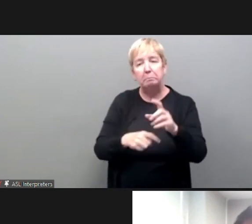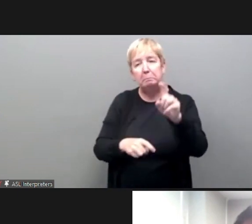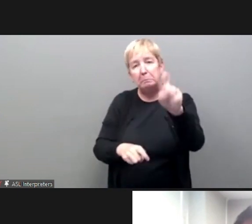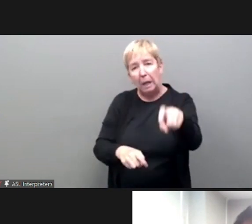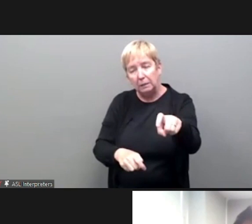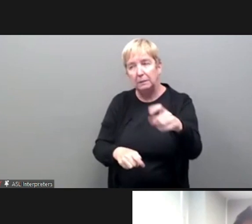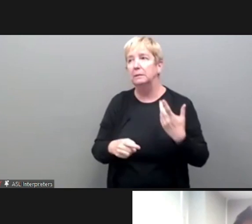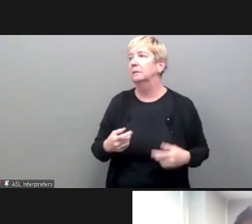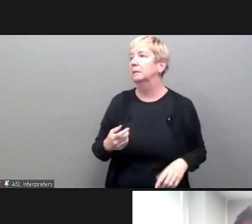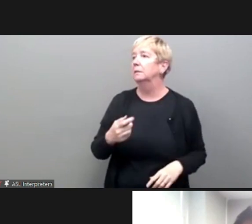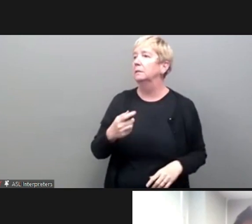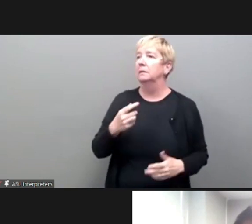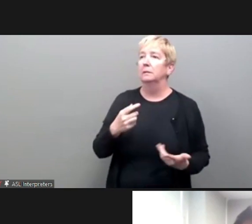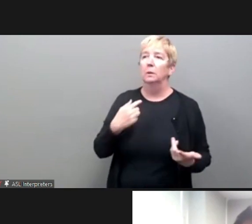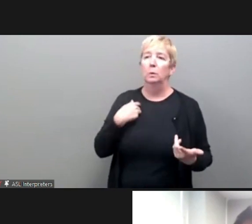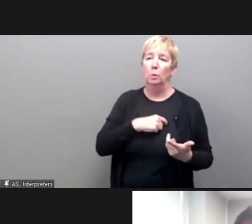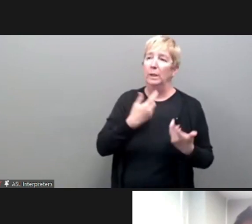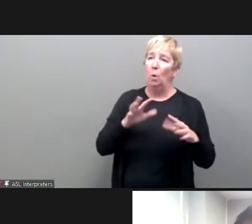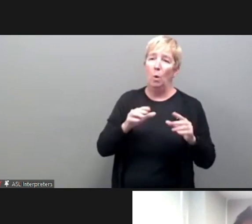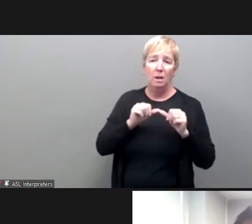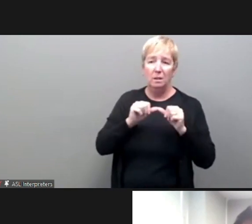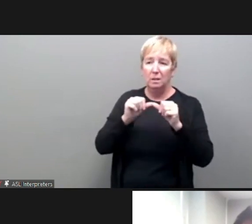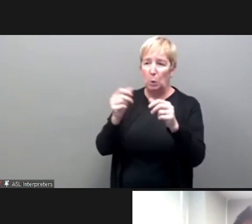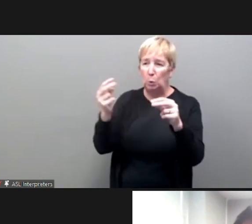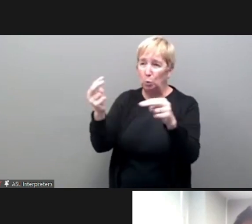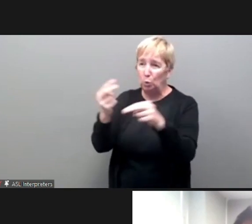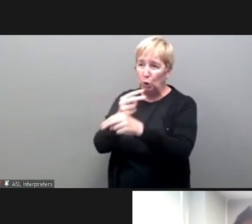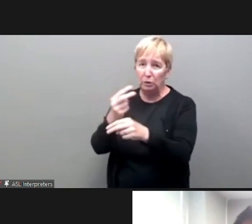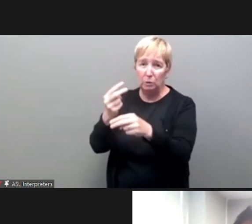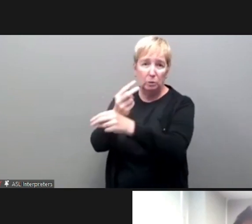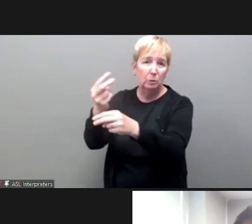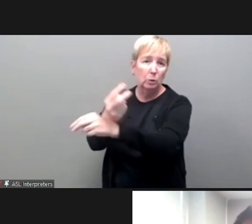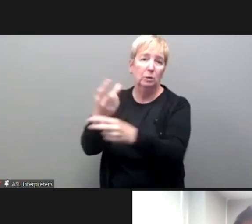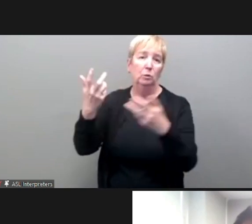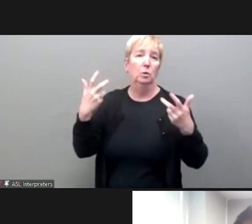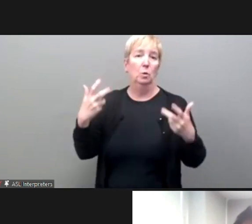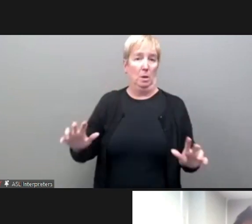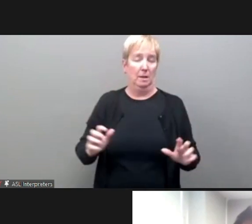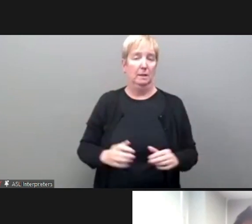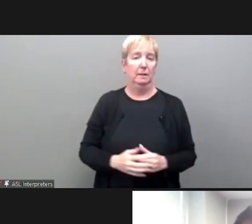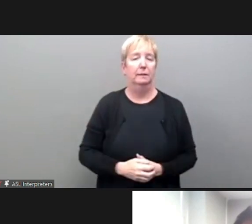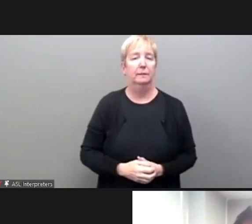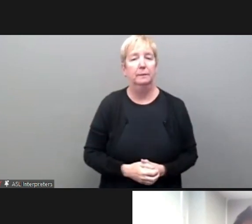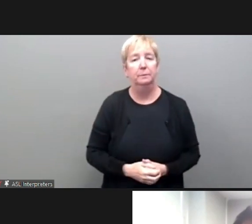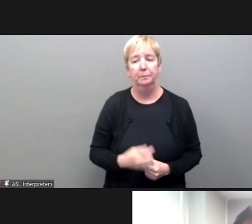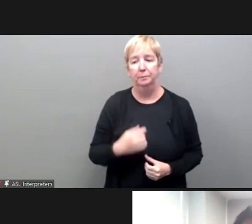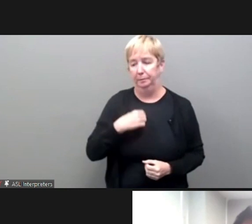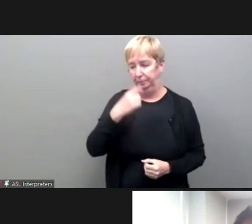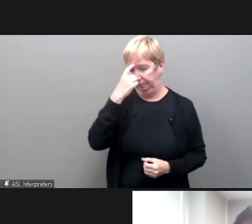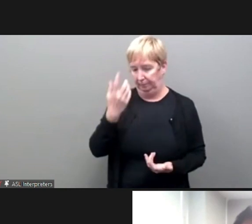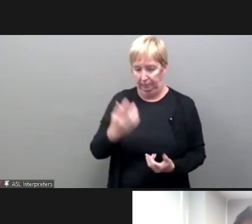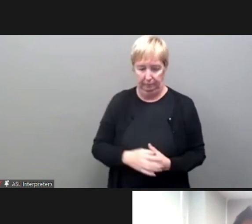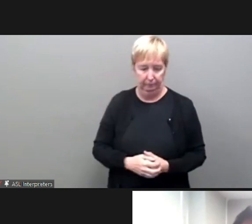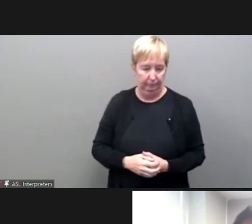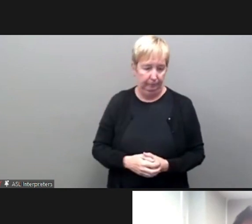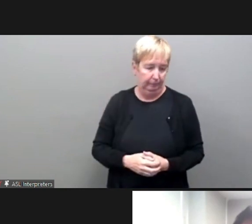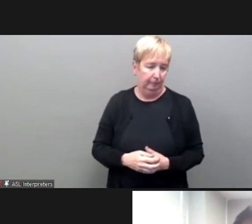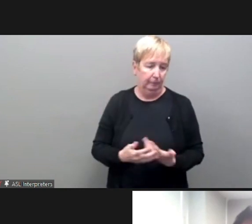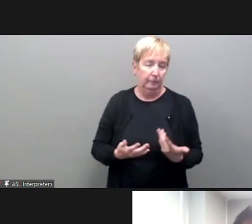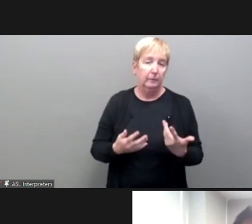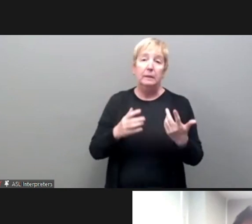this any further than where we're at. And I think if we can work on getting our friends and